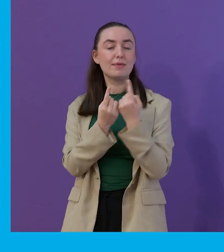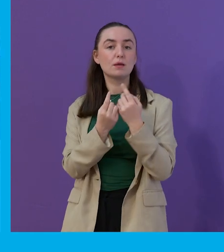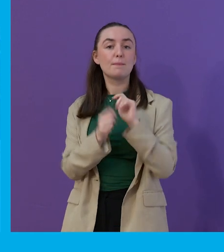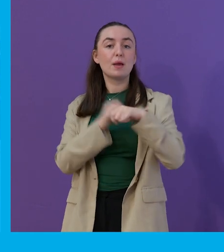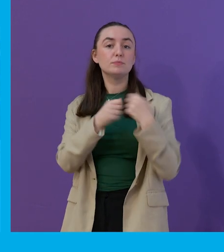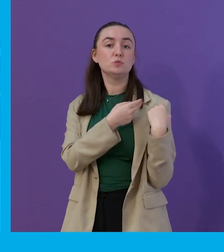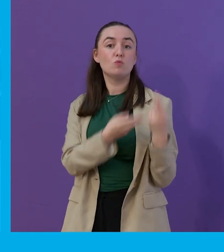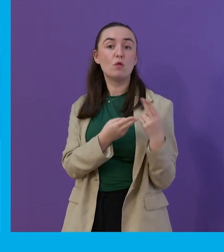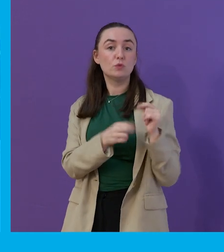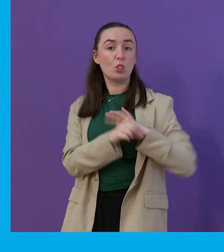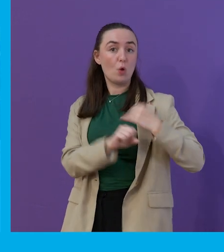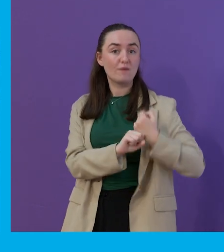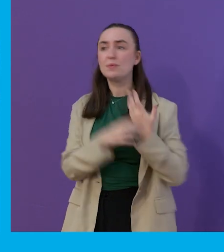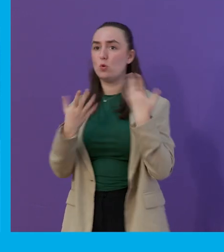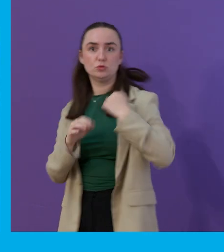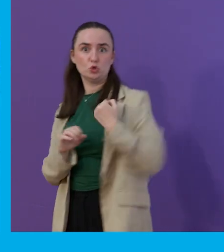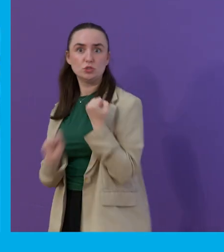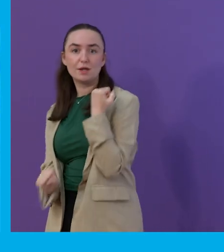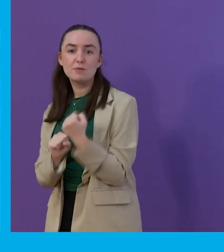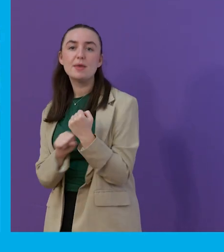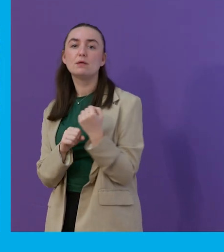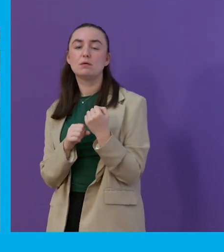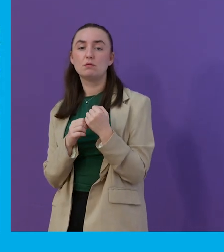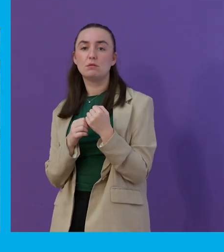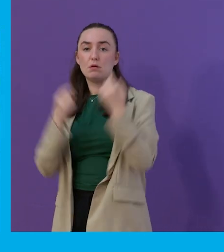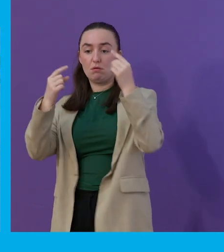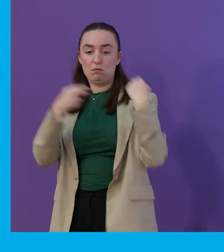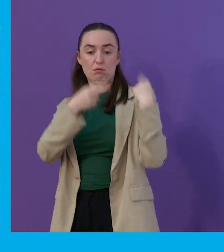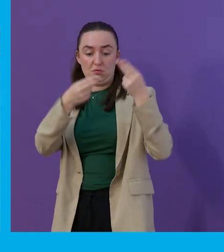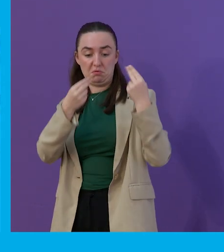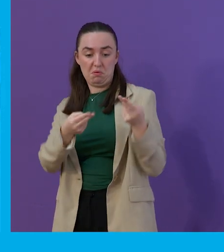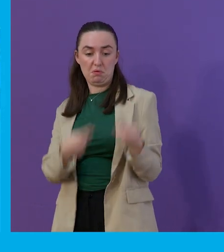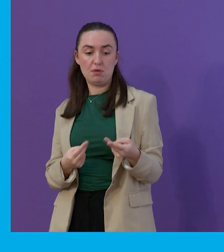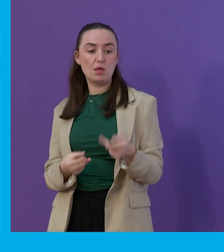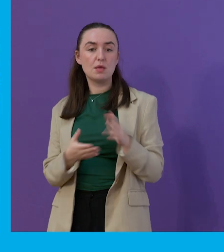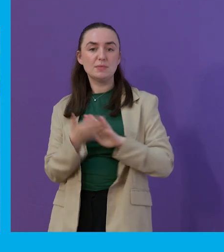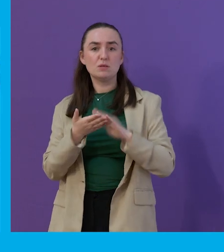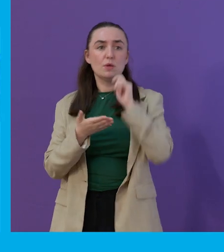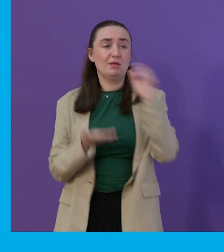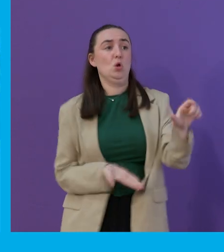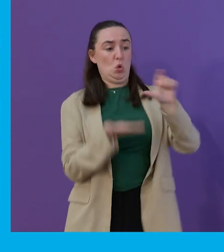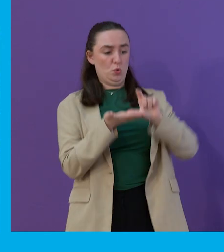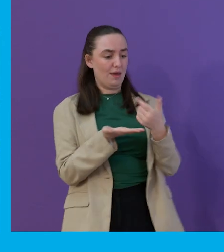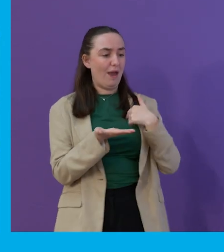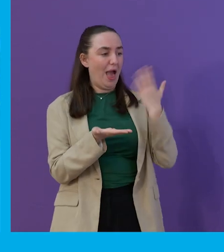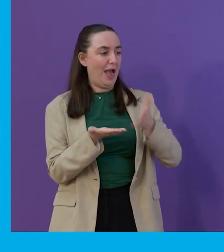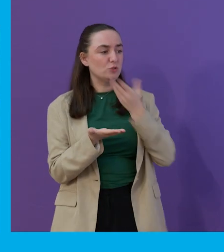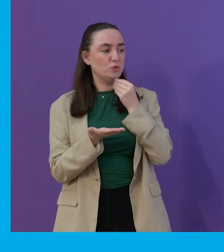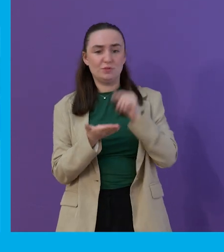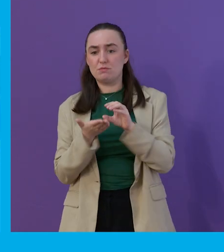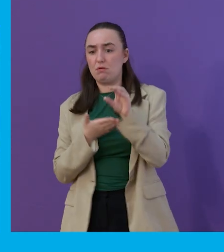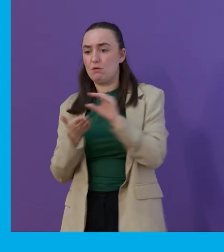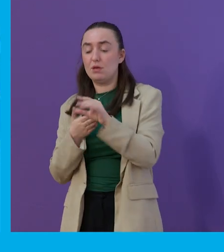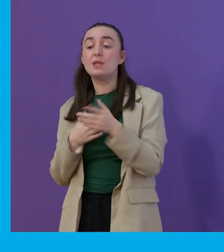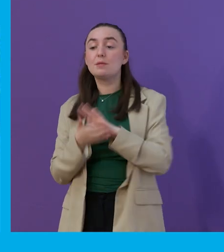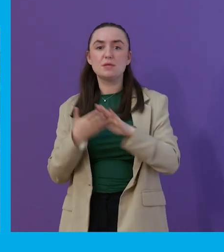government or to local government, with parking levy, for example, then of course that takes up all the focus. You go, well, how are we going to use this? And then you get quite, passions run